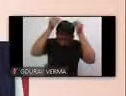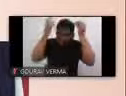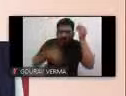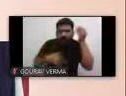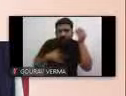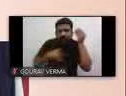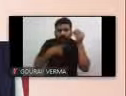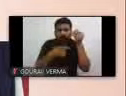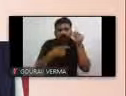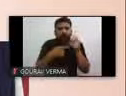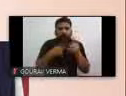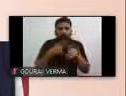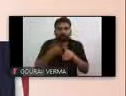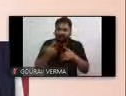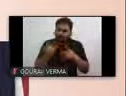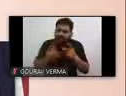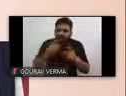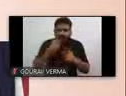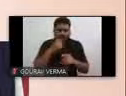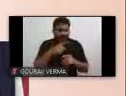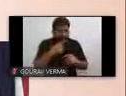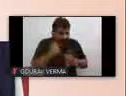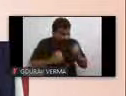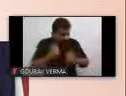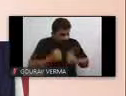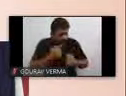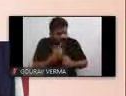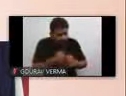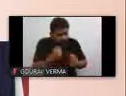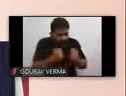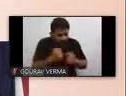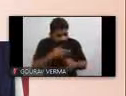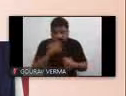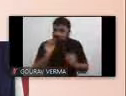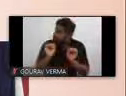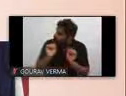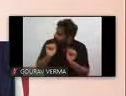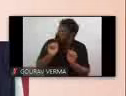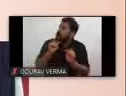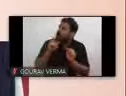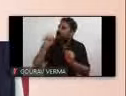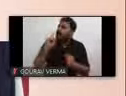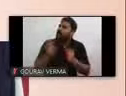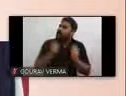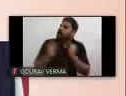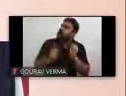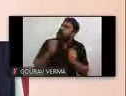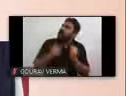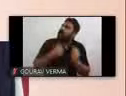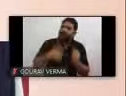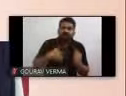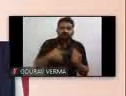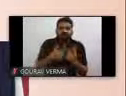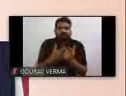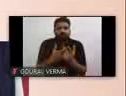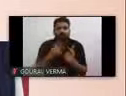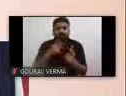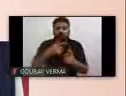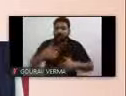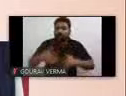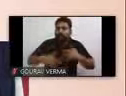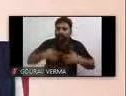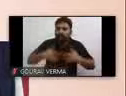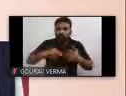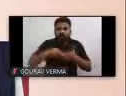every time she says, run, the child is in splits. So he is being a part